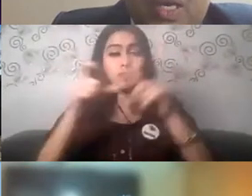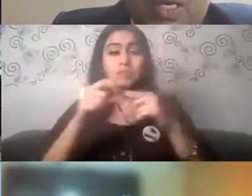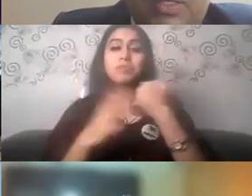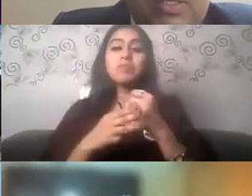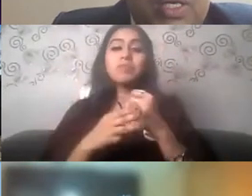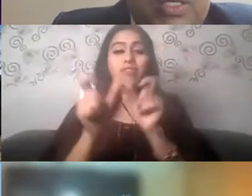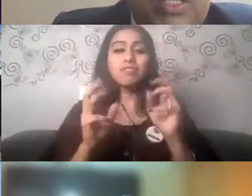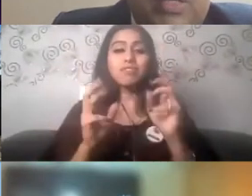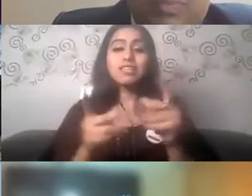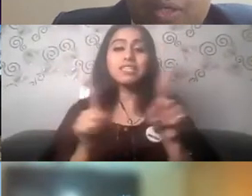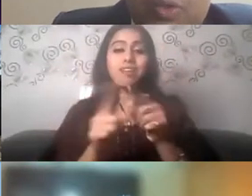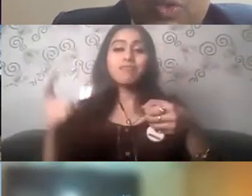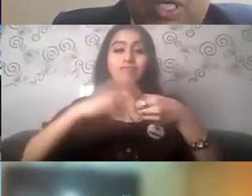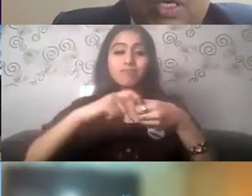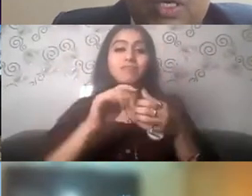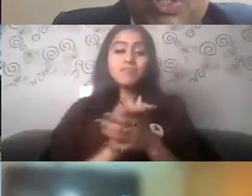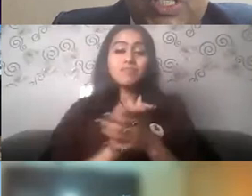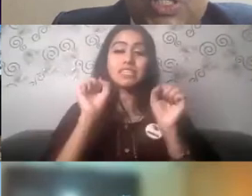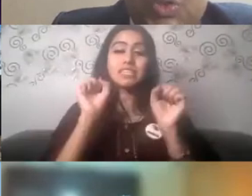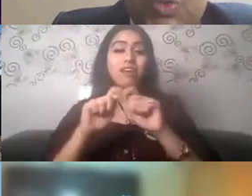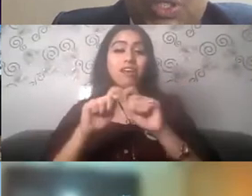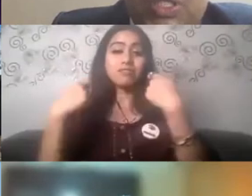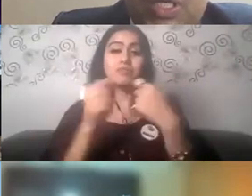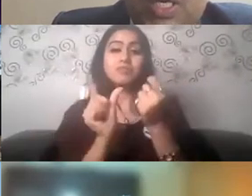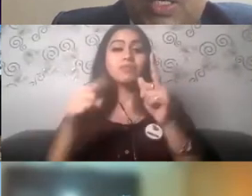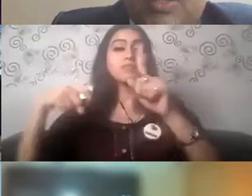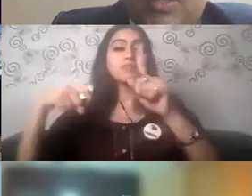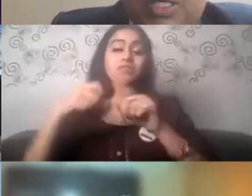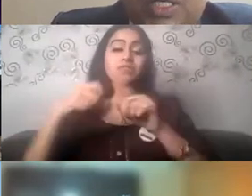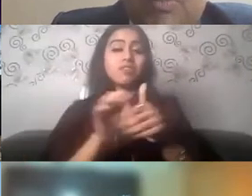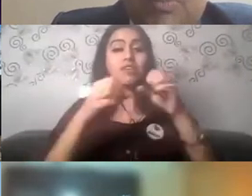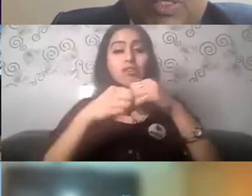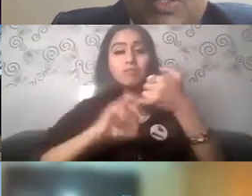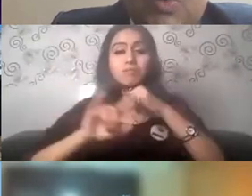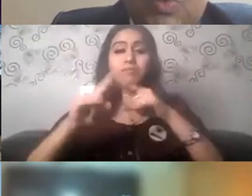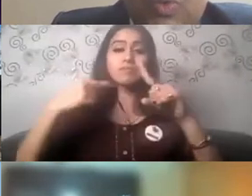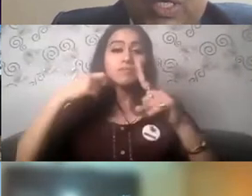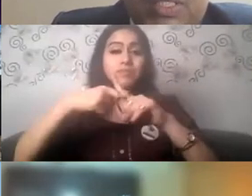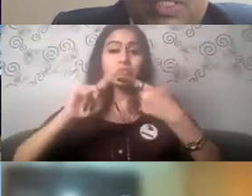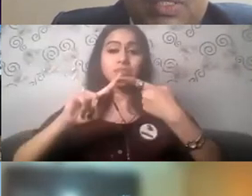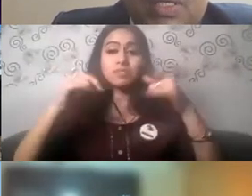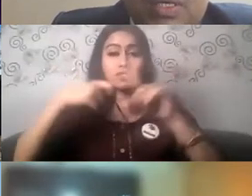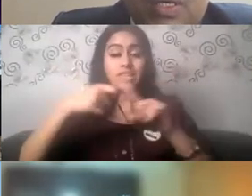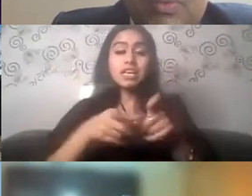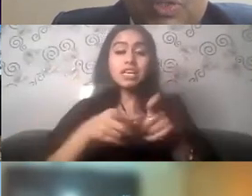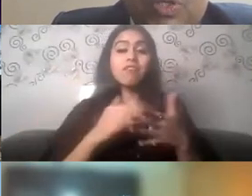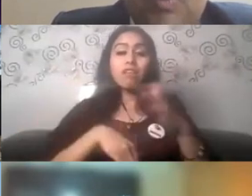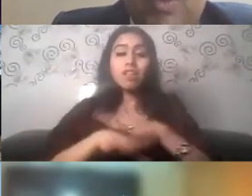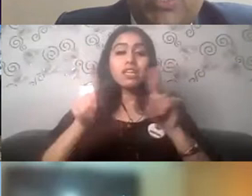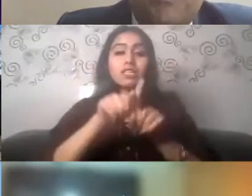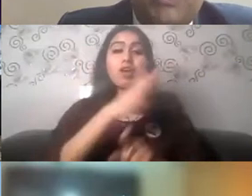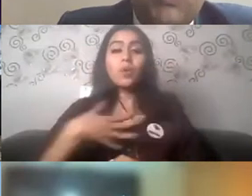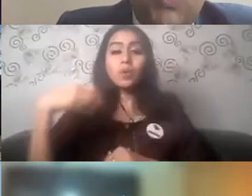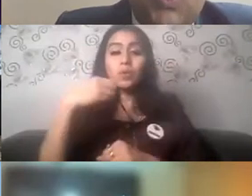webinar, and team UK, Abhishek ji, Ashruti ji, and other team members who organized this work. So